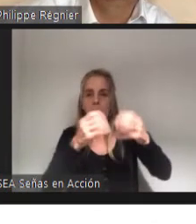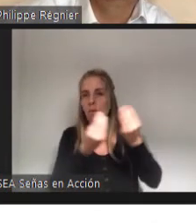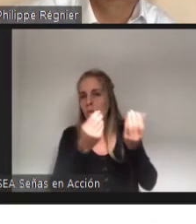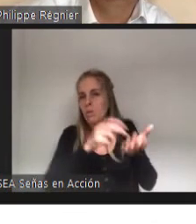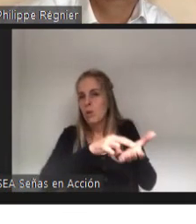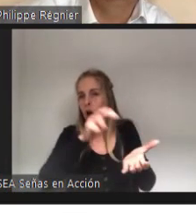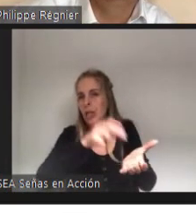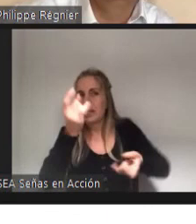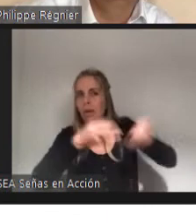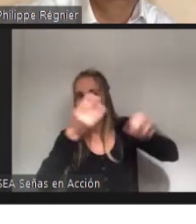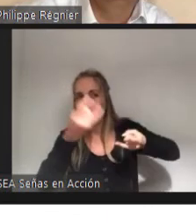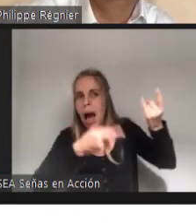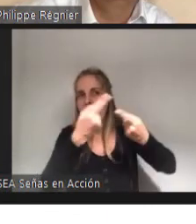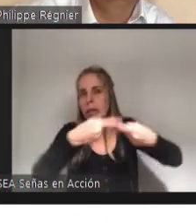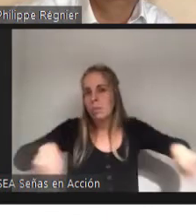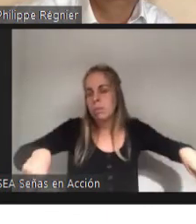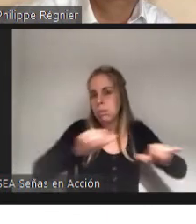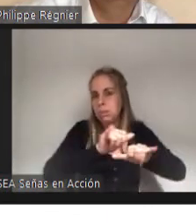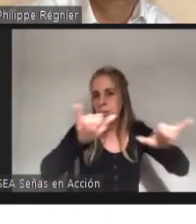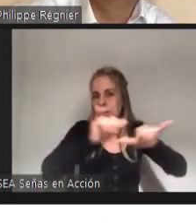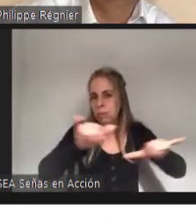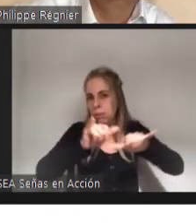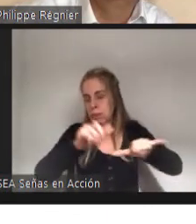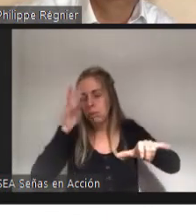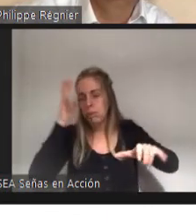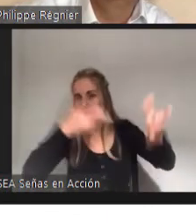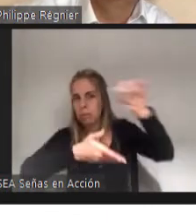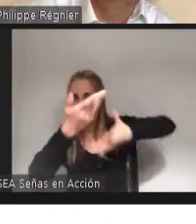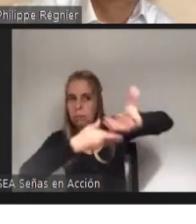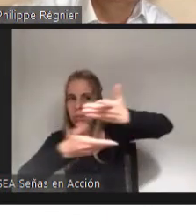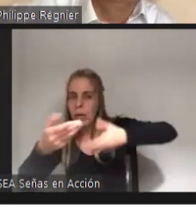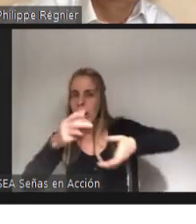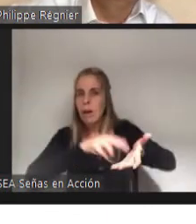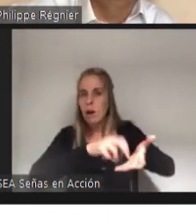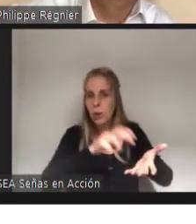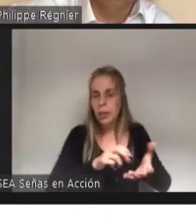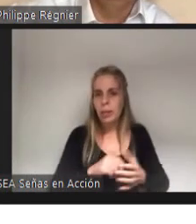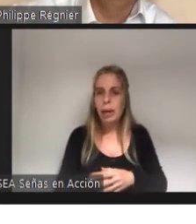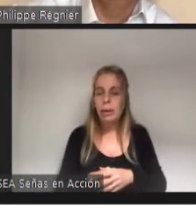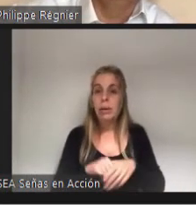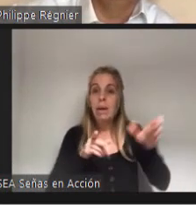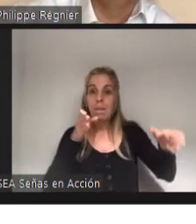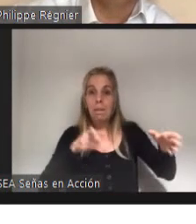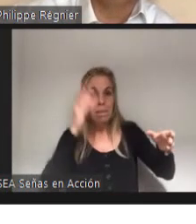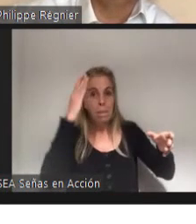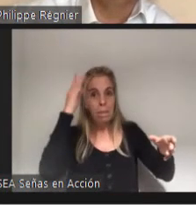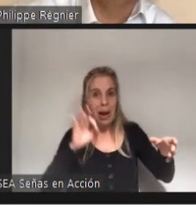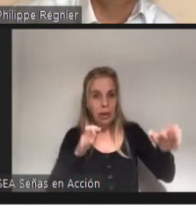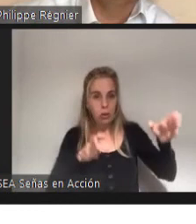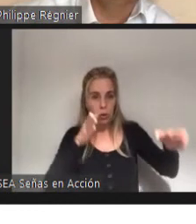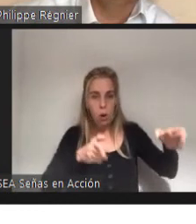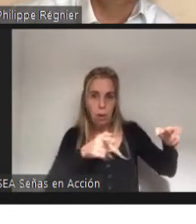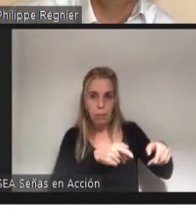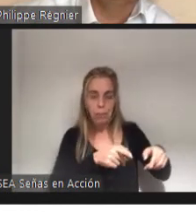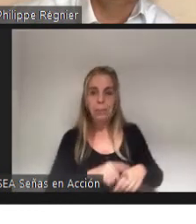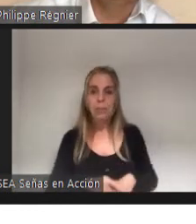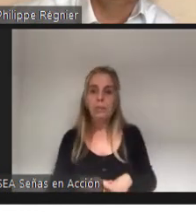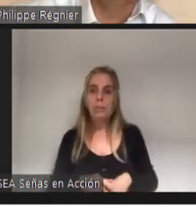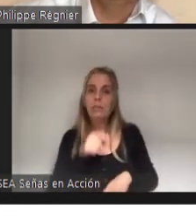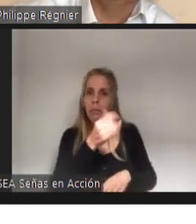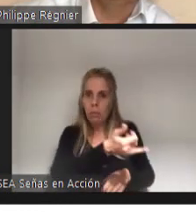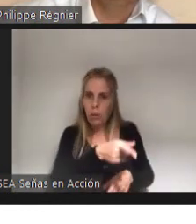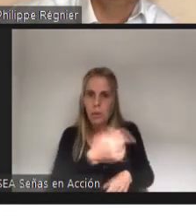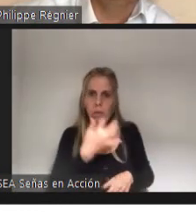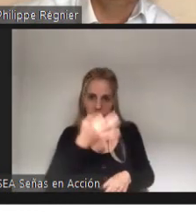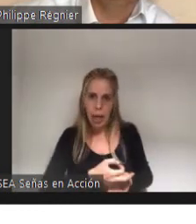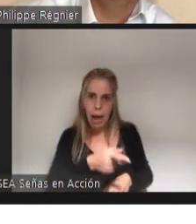proliferation and generosity, this joint effort to disseminate and